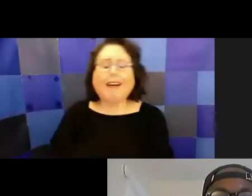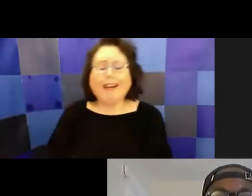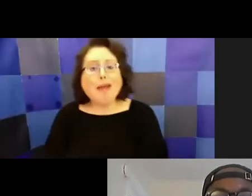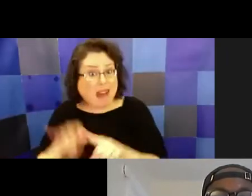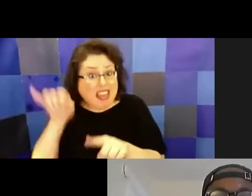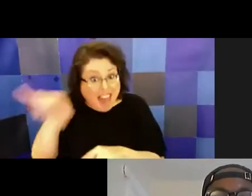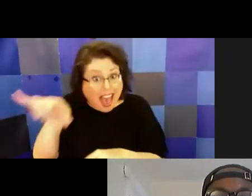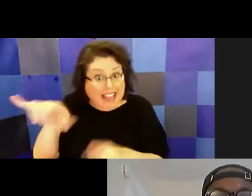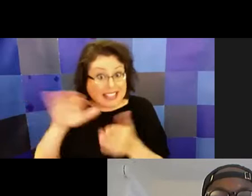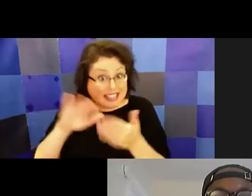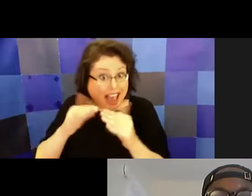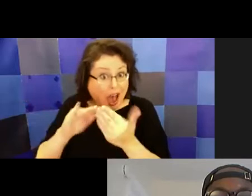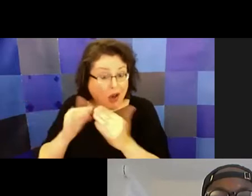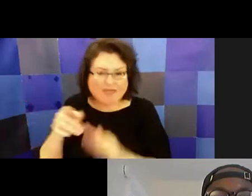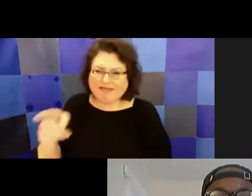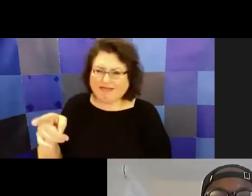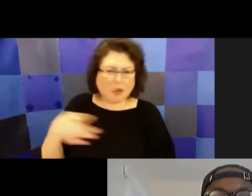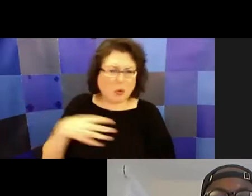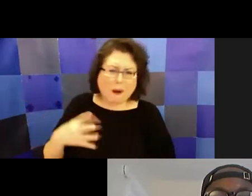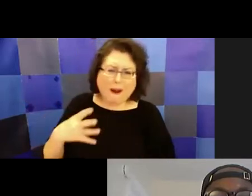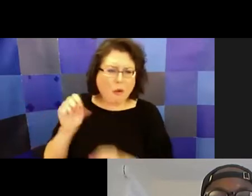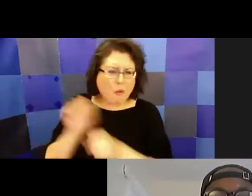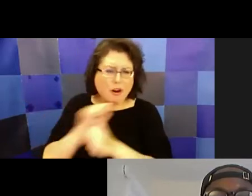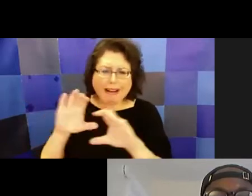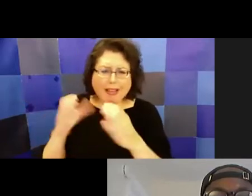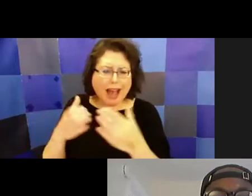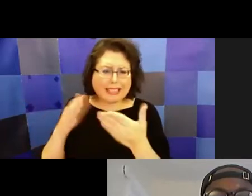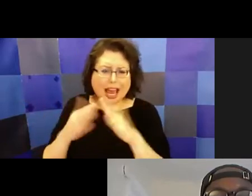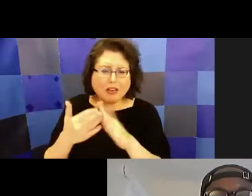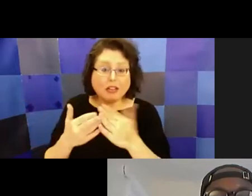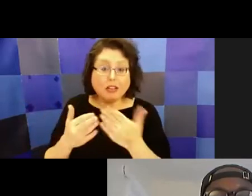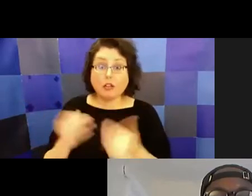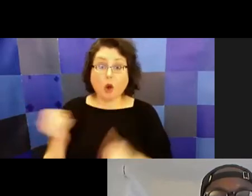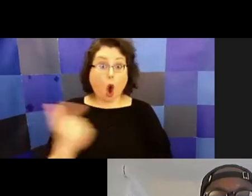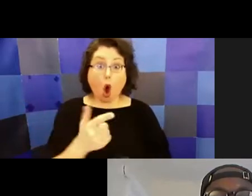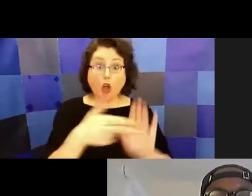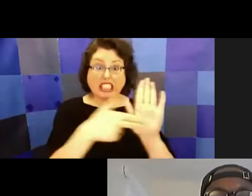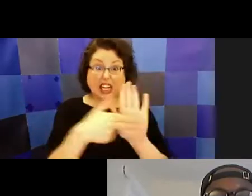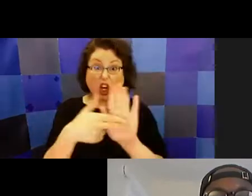town, predominantly white working class town, every other bumper sticker